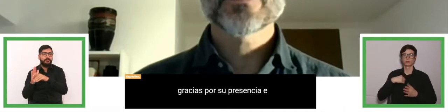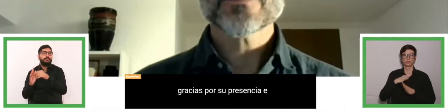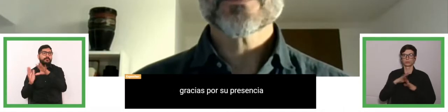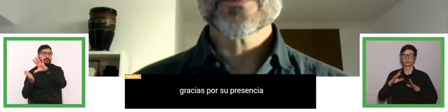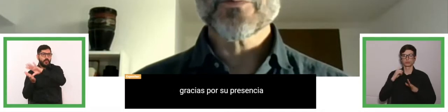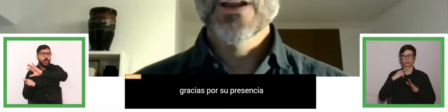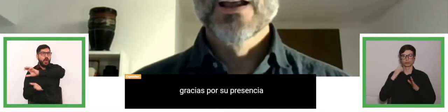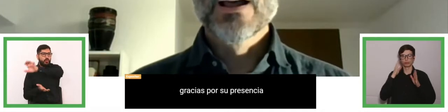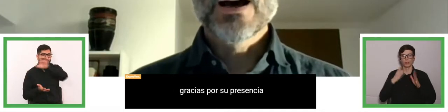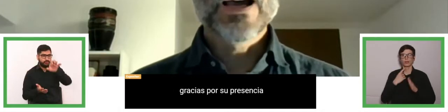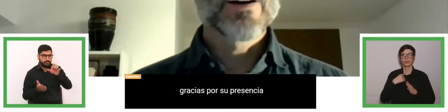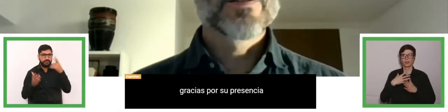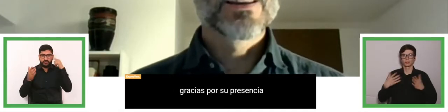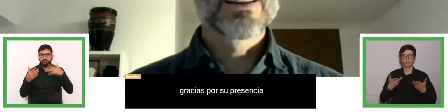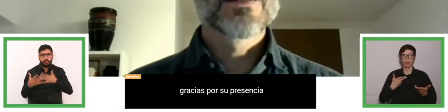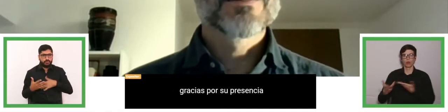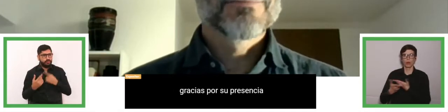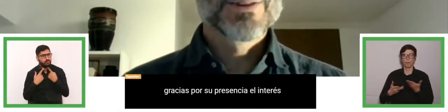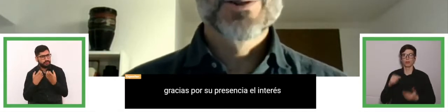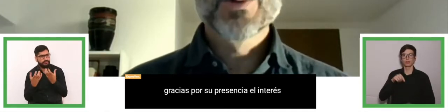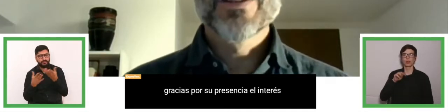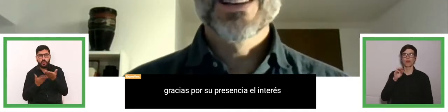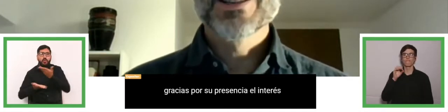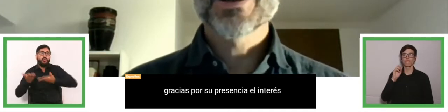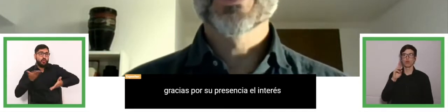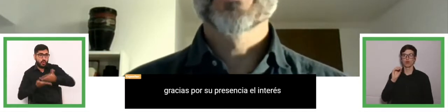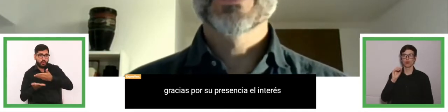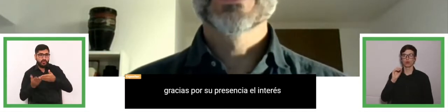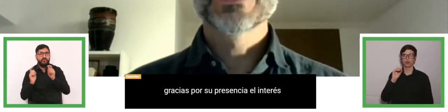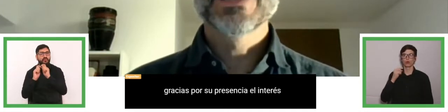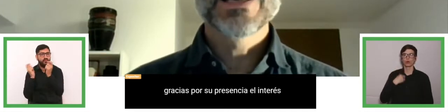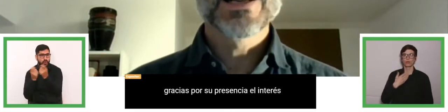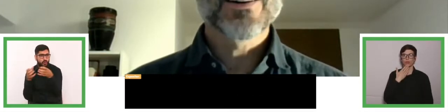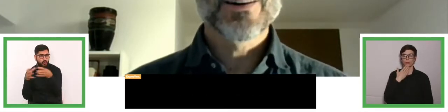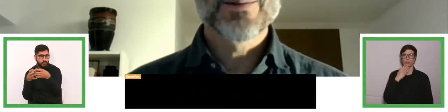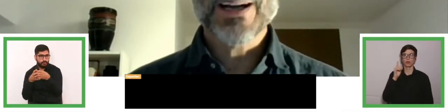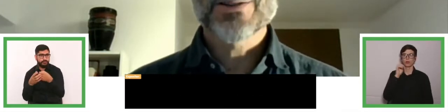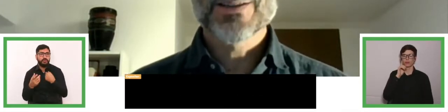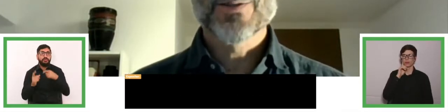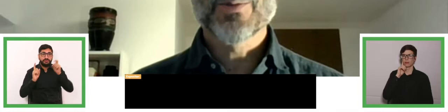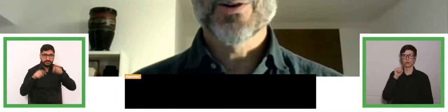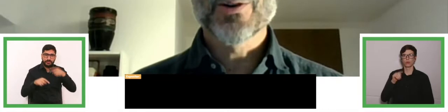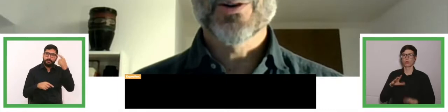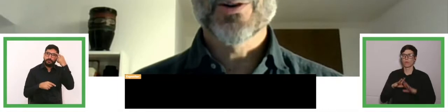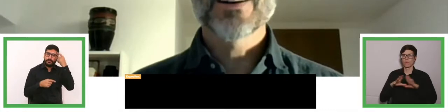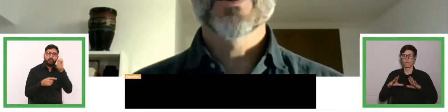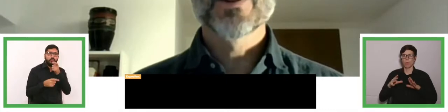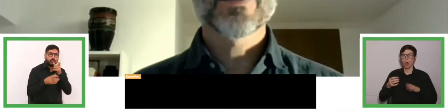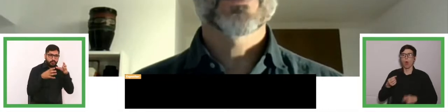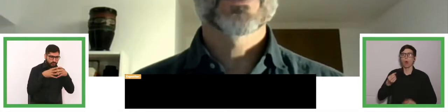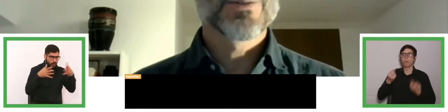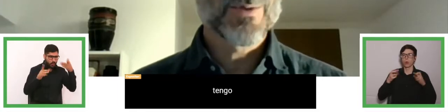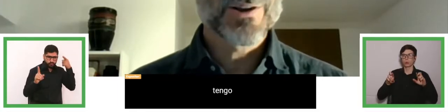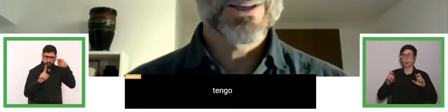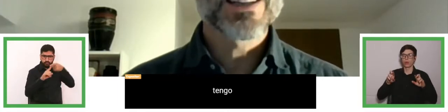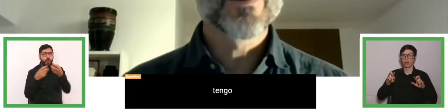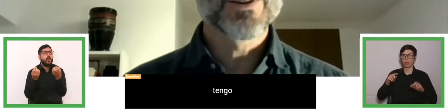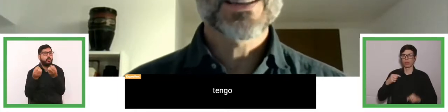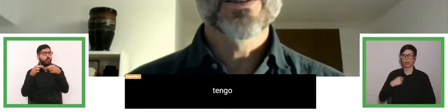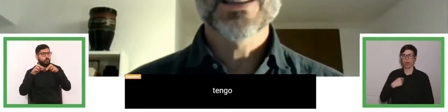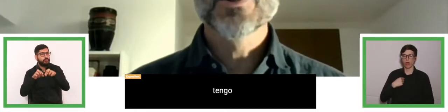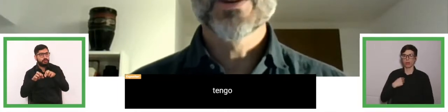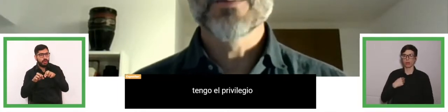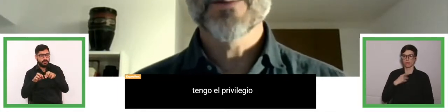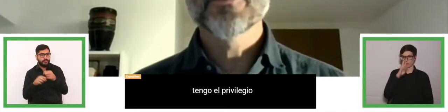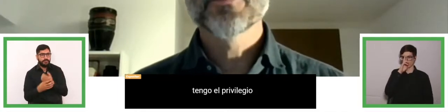today. I have the huge privilege of indeed leading our Impact Transfer program with Zero Project